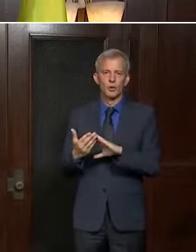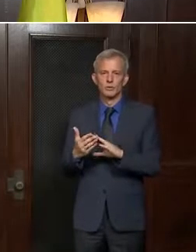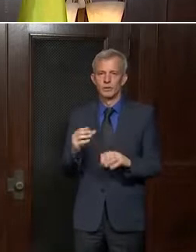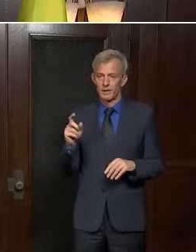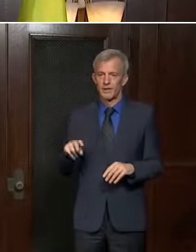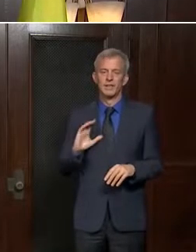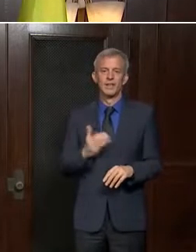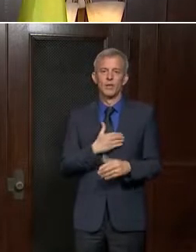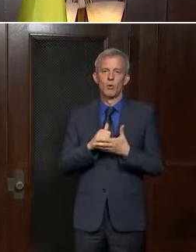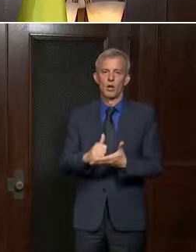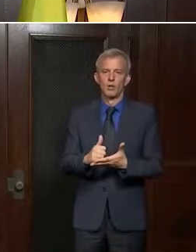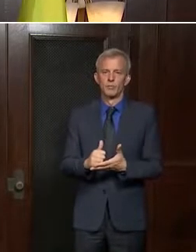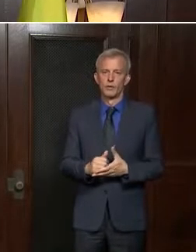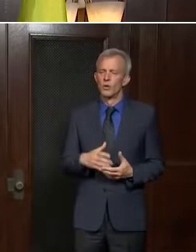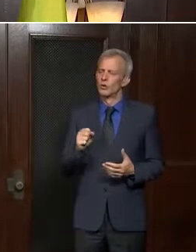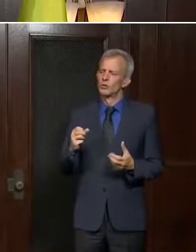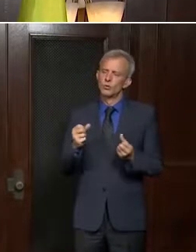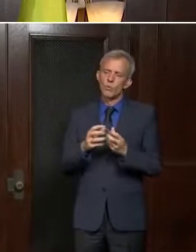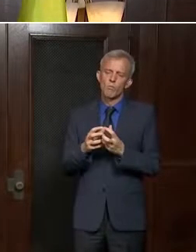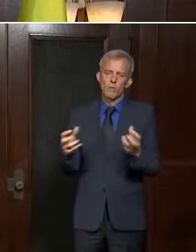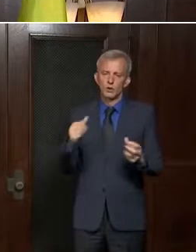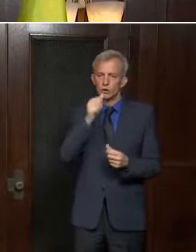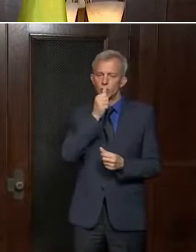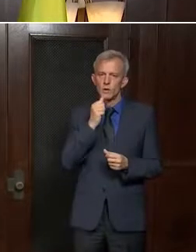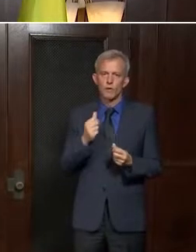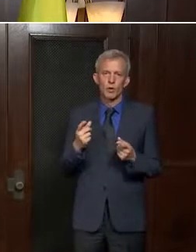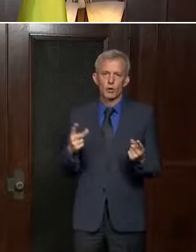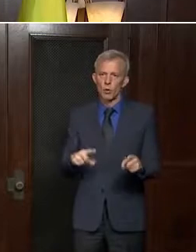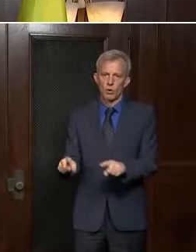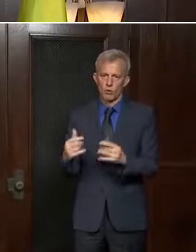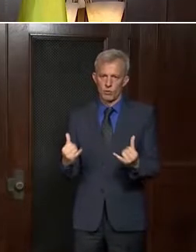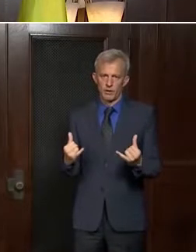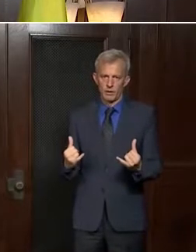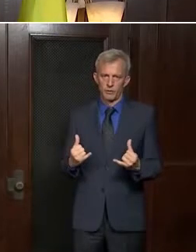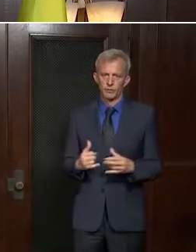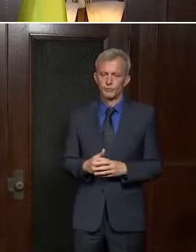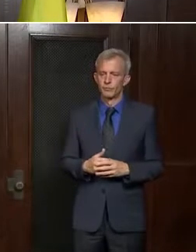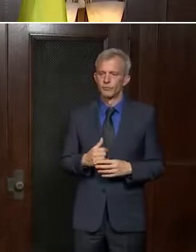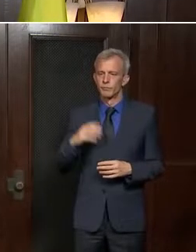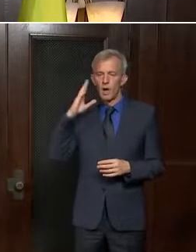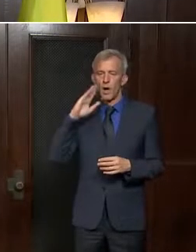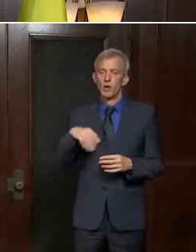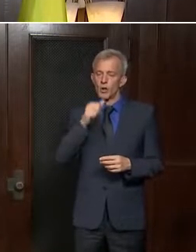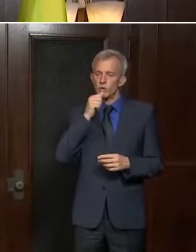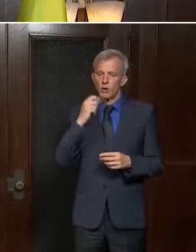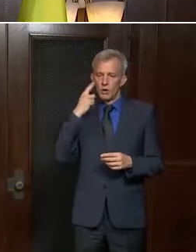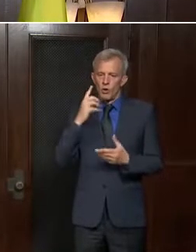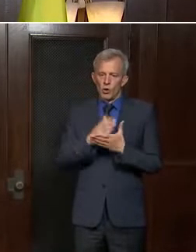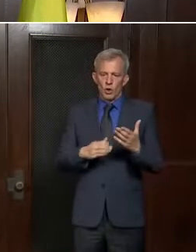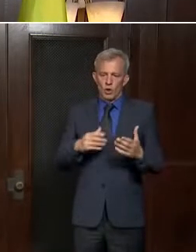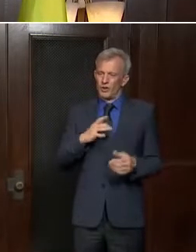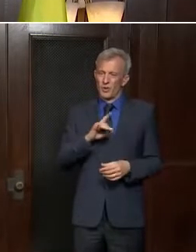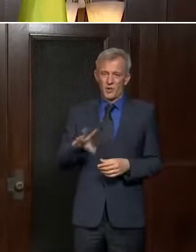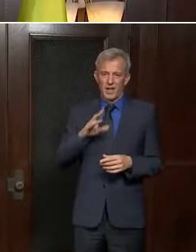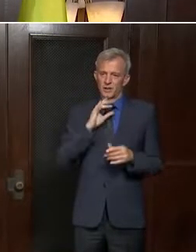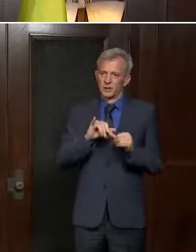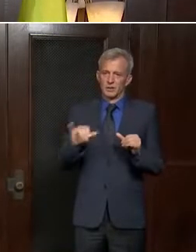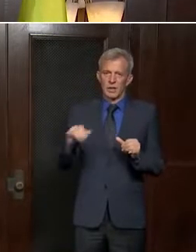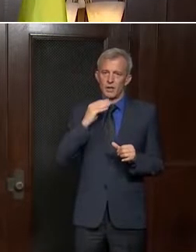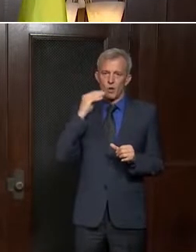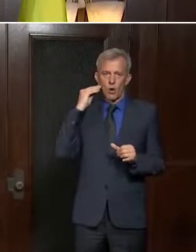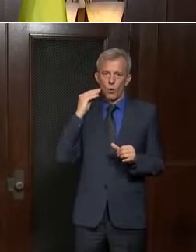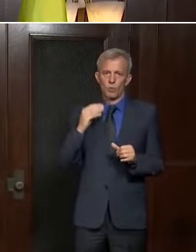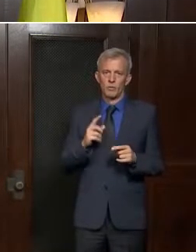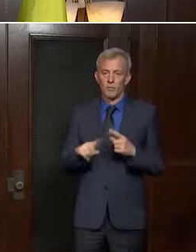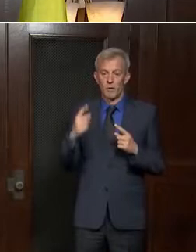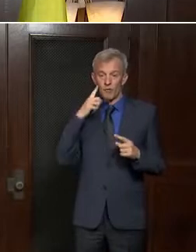need our help. There's so much suffering going on out there. I know there's suffering for some who don't like being at home, but for others, they're not